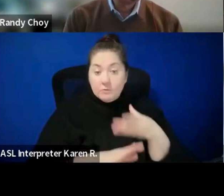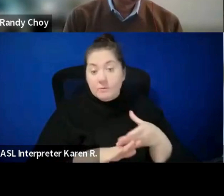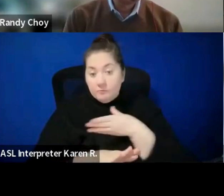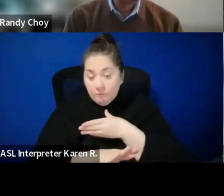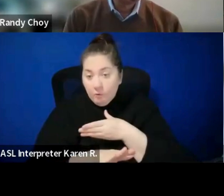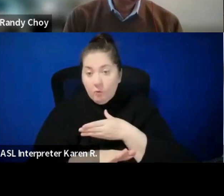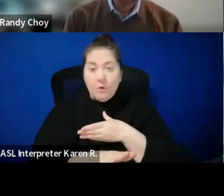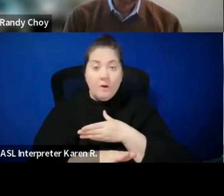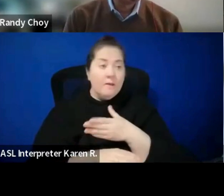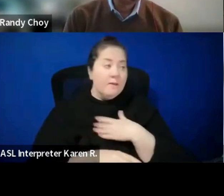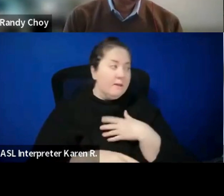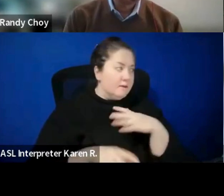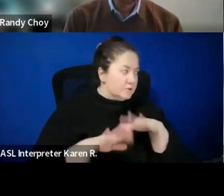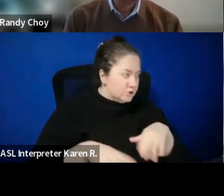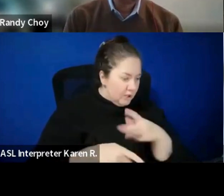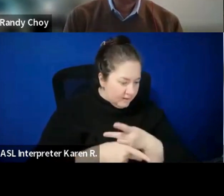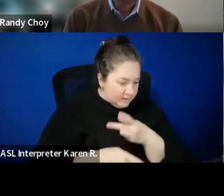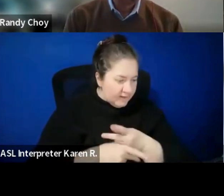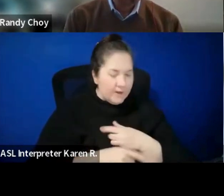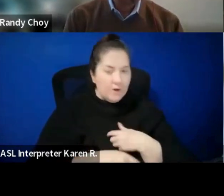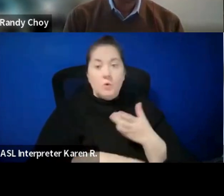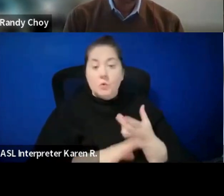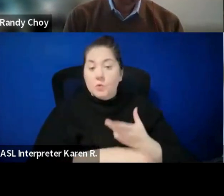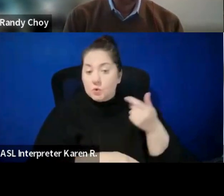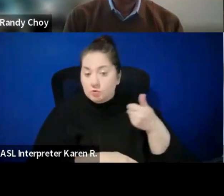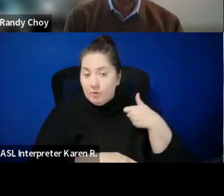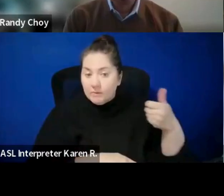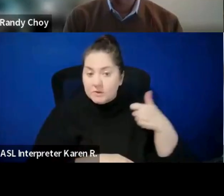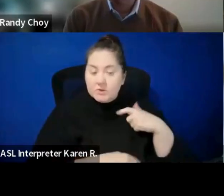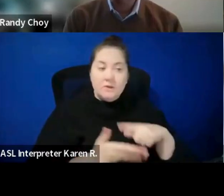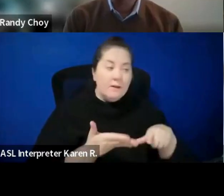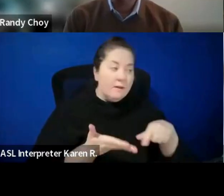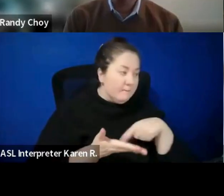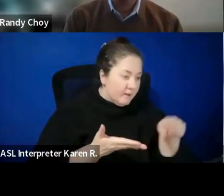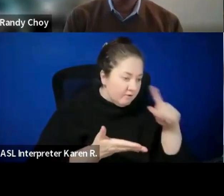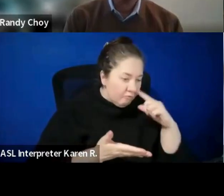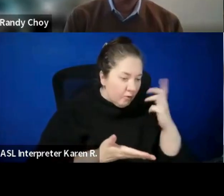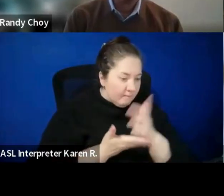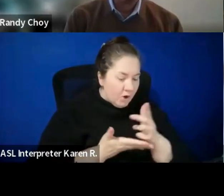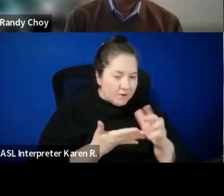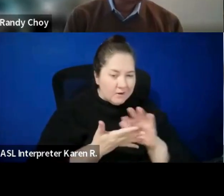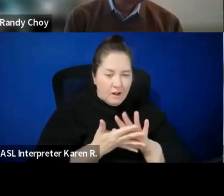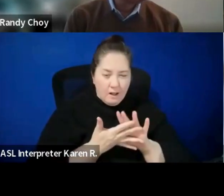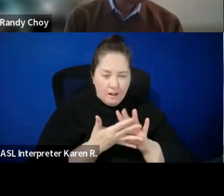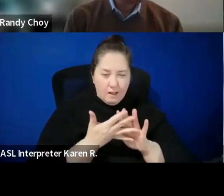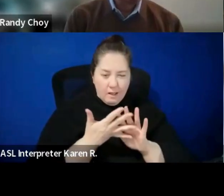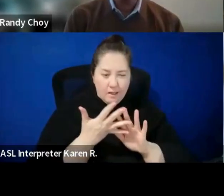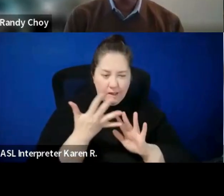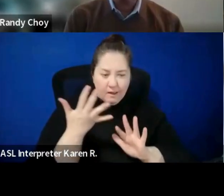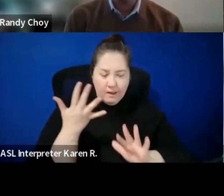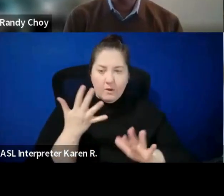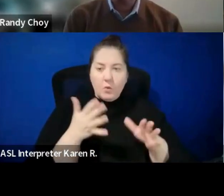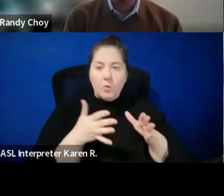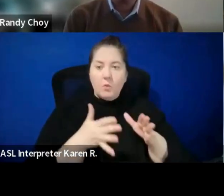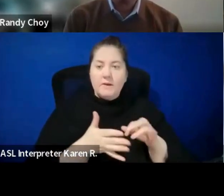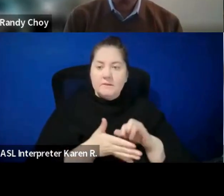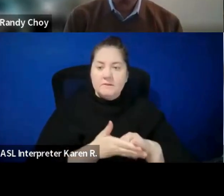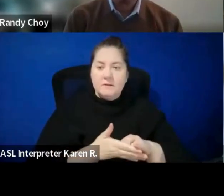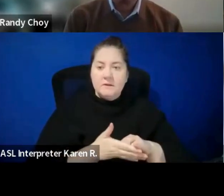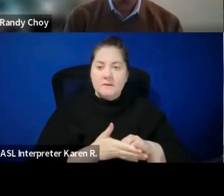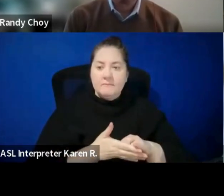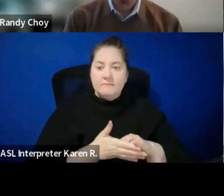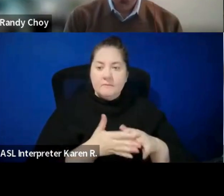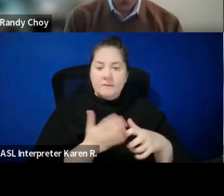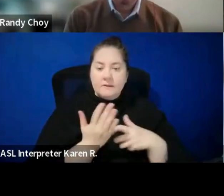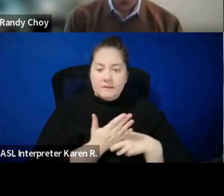get childcare and then they use transportation and they pay for parking and all these ways that a